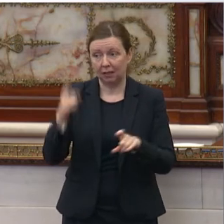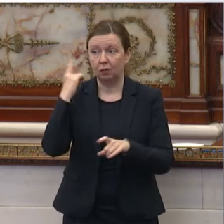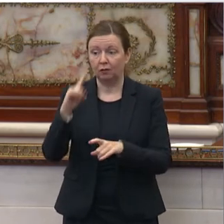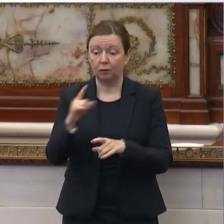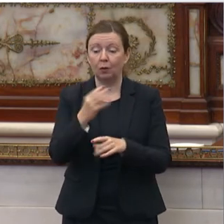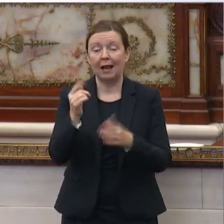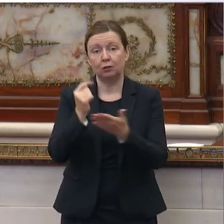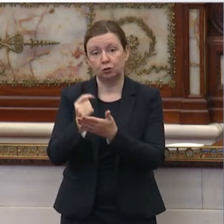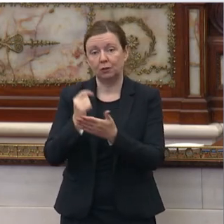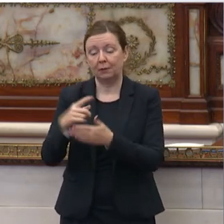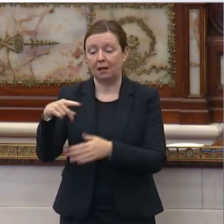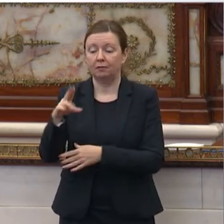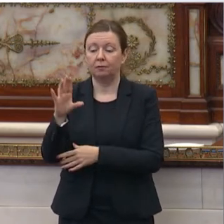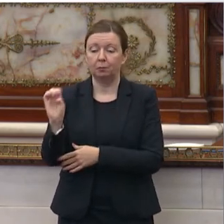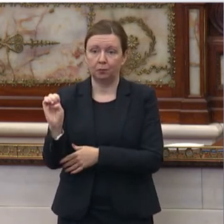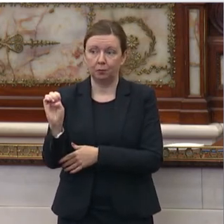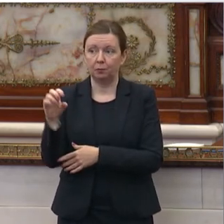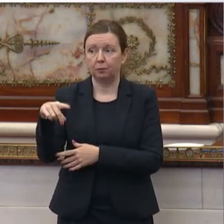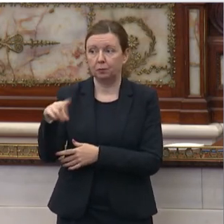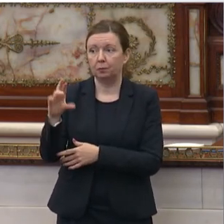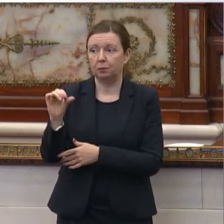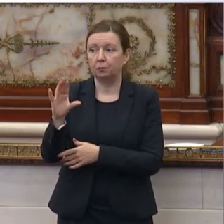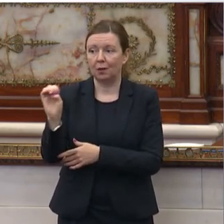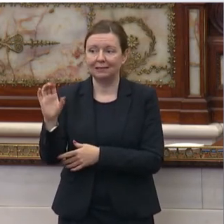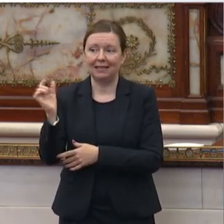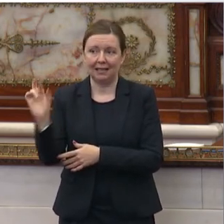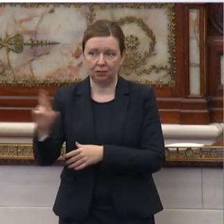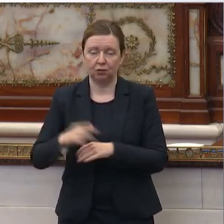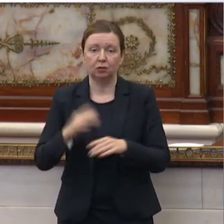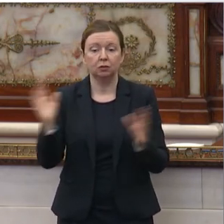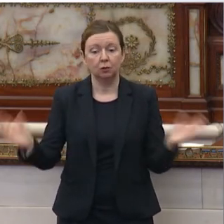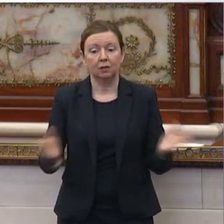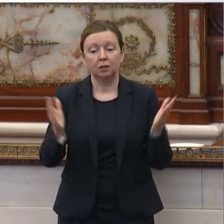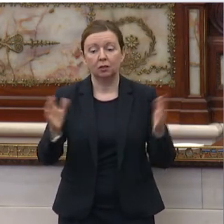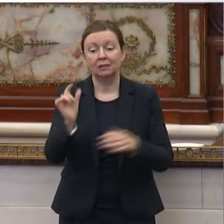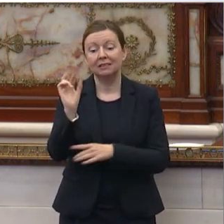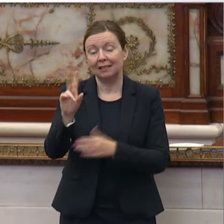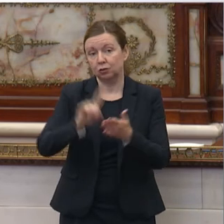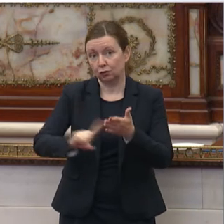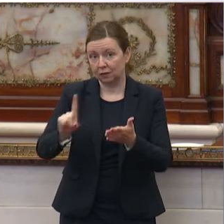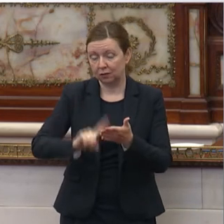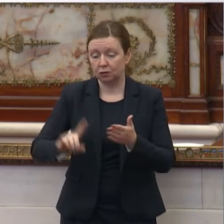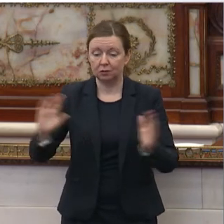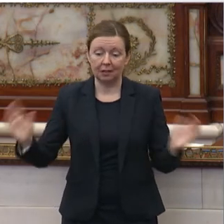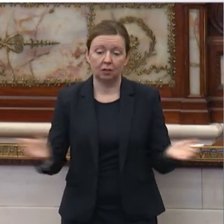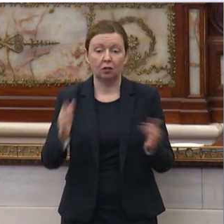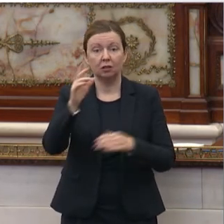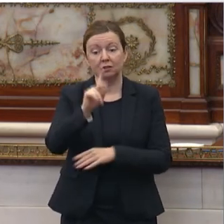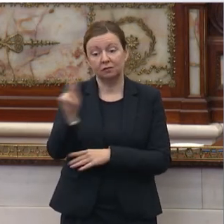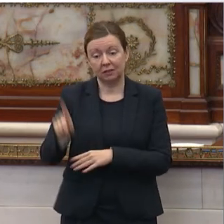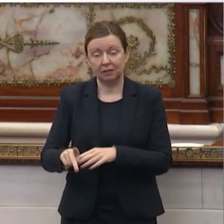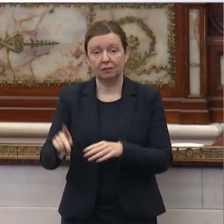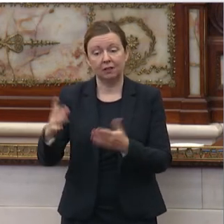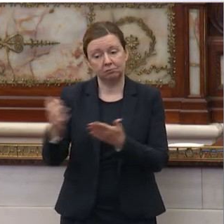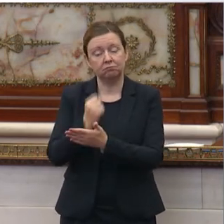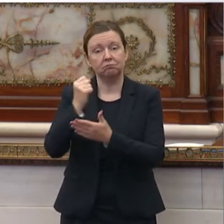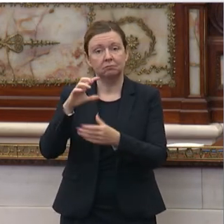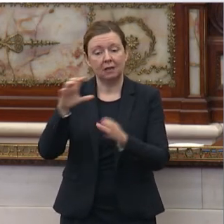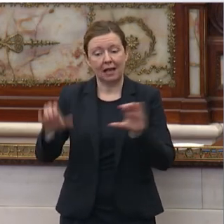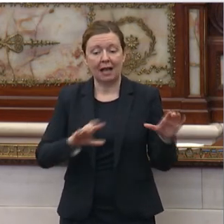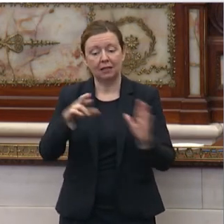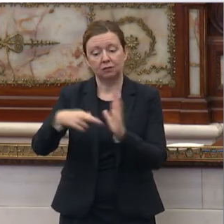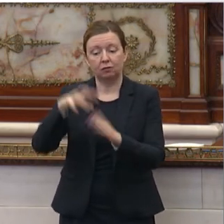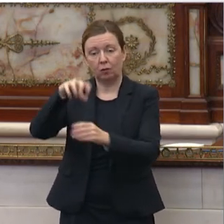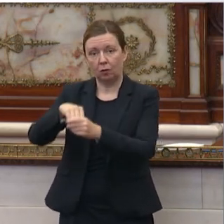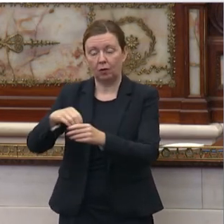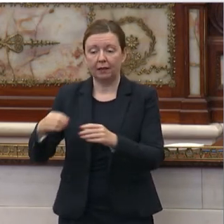and treatment of prostate cancer, to encourage cancer research, and to encourage Philadelphians to take an active role in the